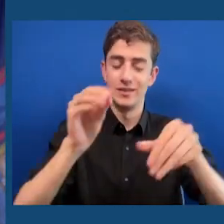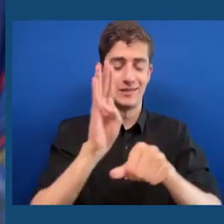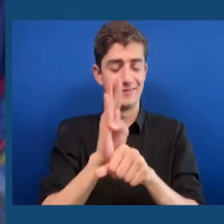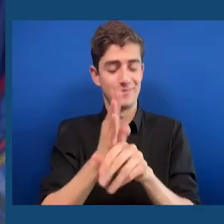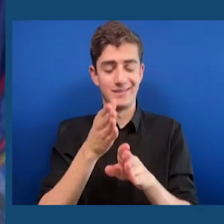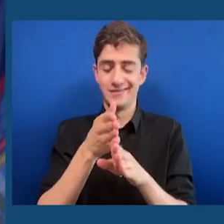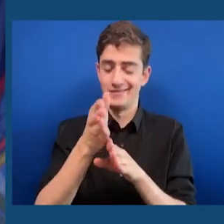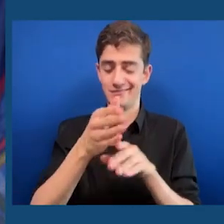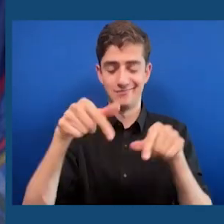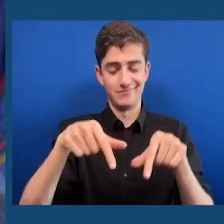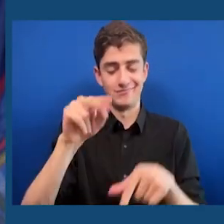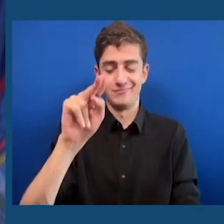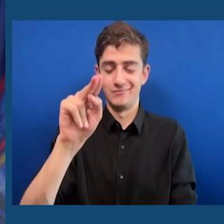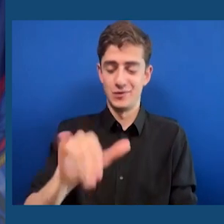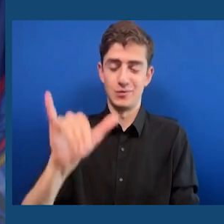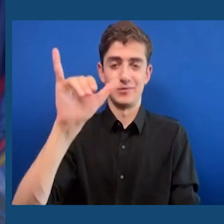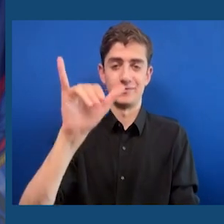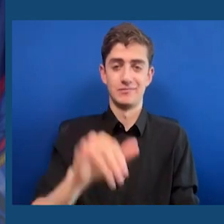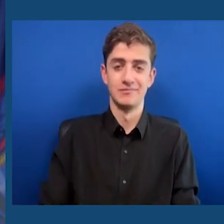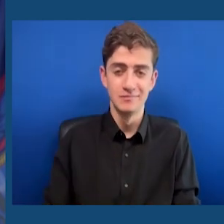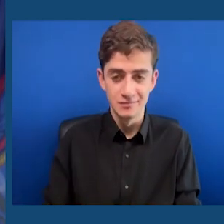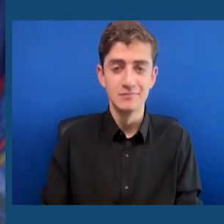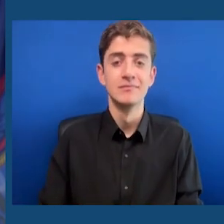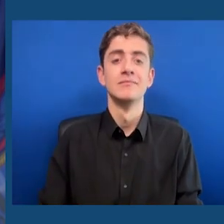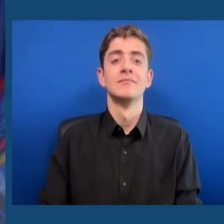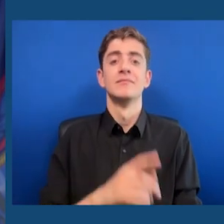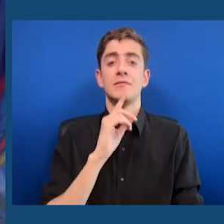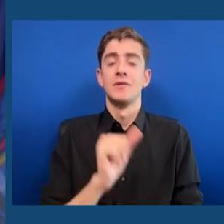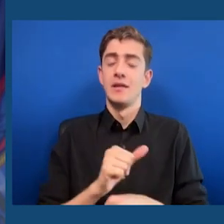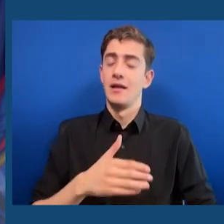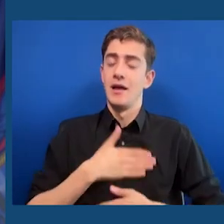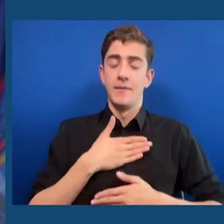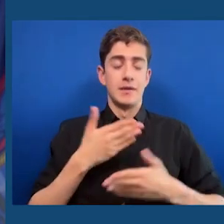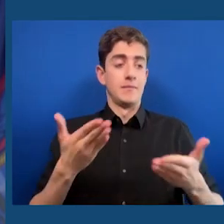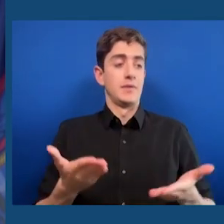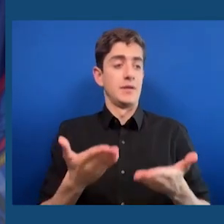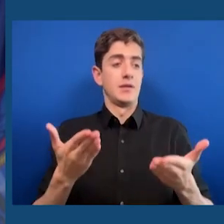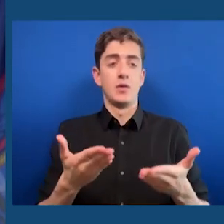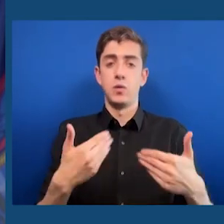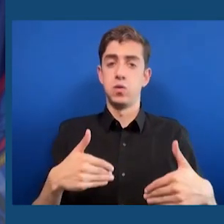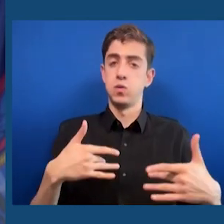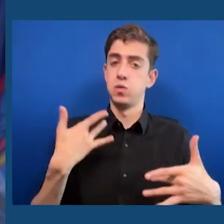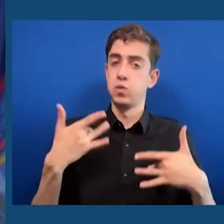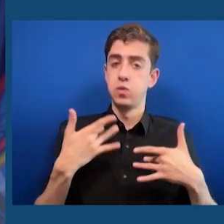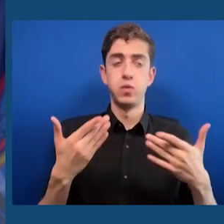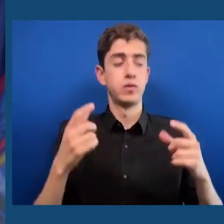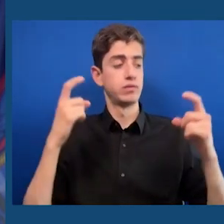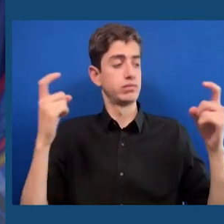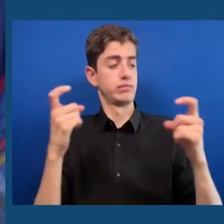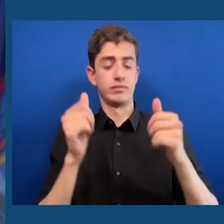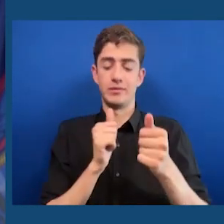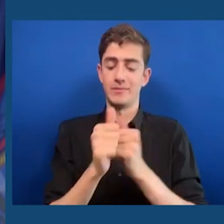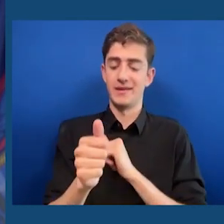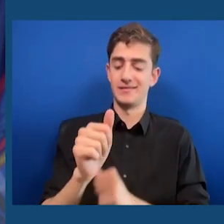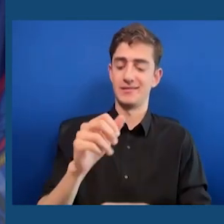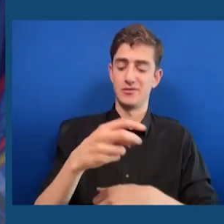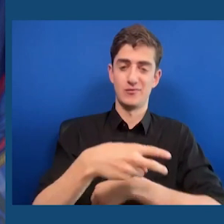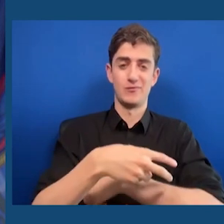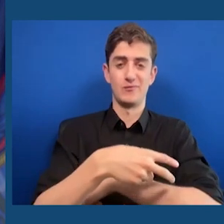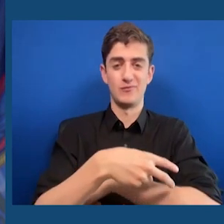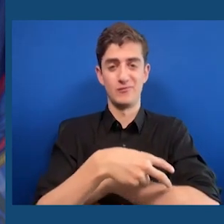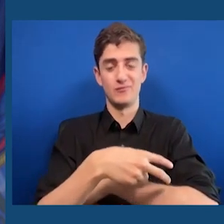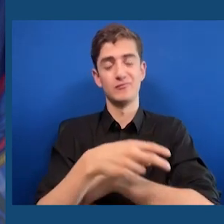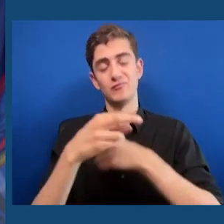and excited to be here. I'm excited to be here today to celebrate the passage of the retail theft package, which is going to